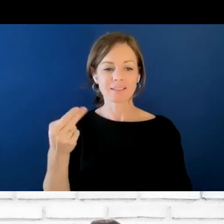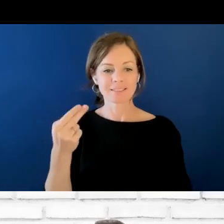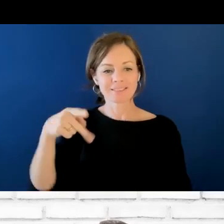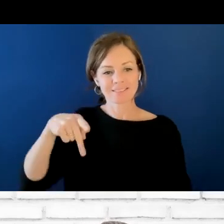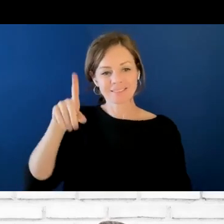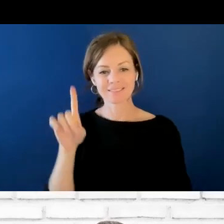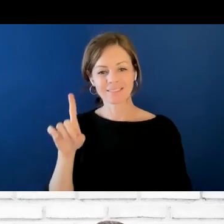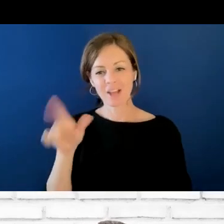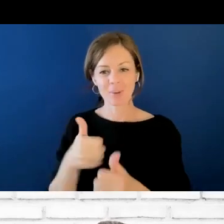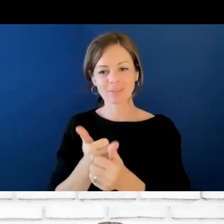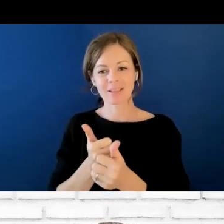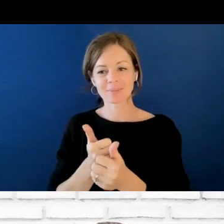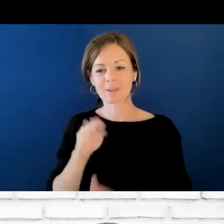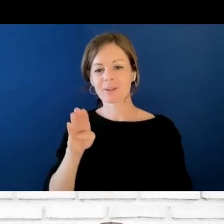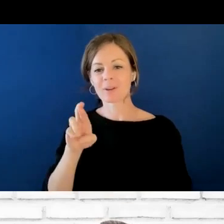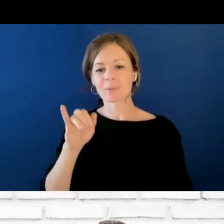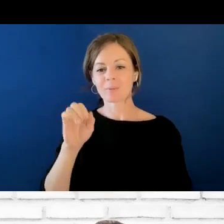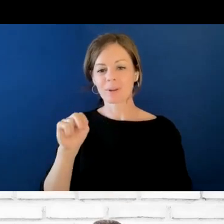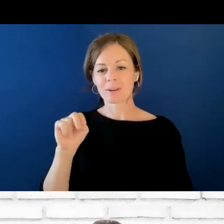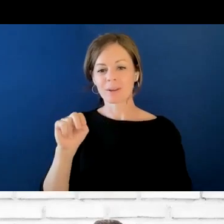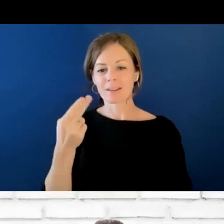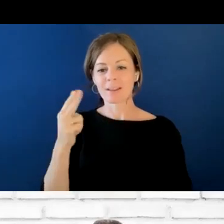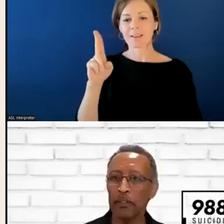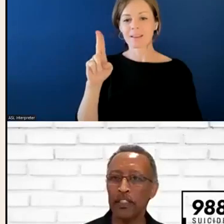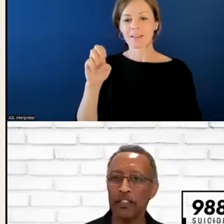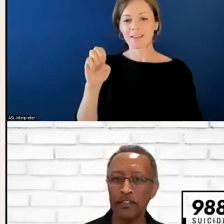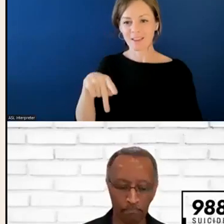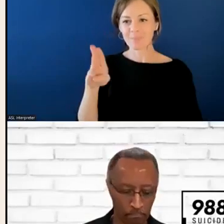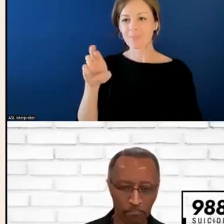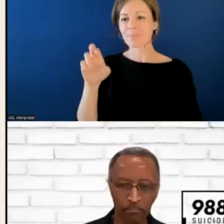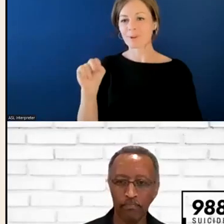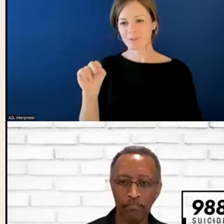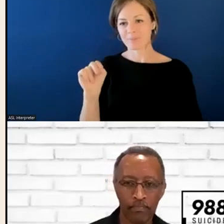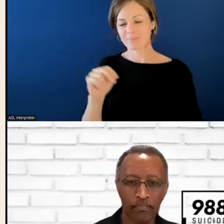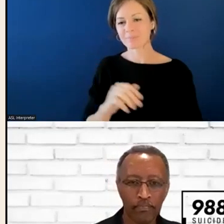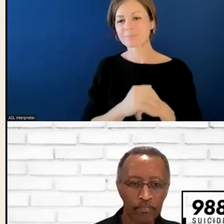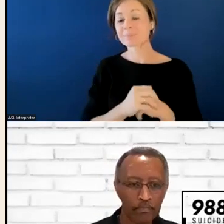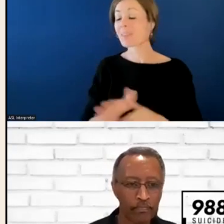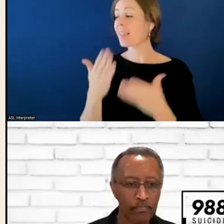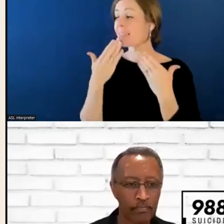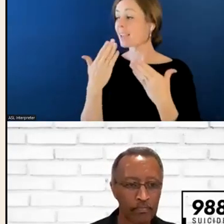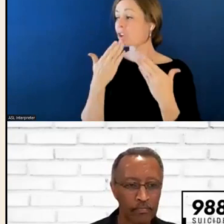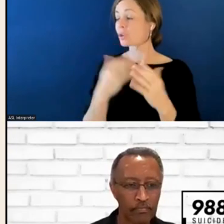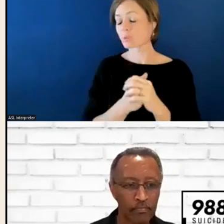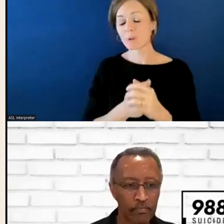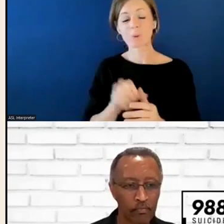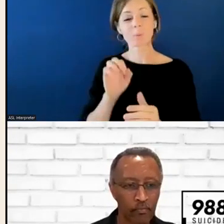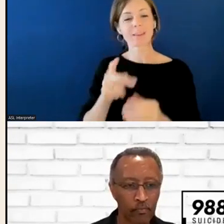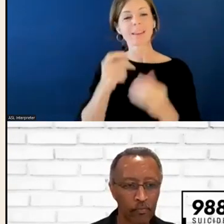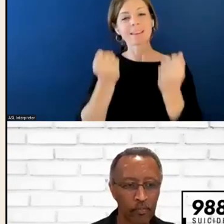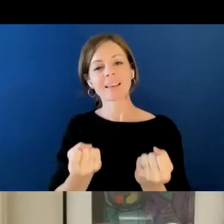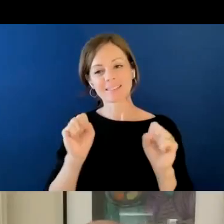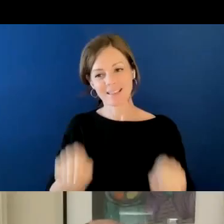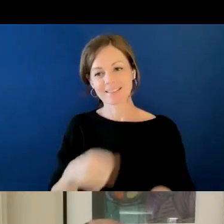NASPID, Dr. Brian Hepburn. So, Brian, if you're available. Thank you, Brian. Mm-hmm. Yeah, and thank you,